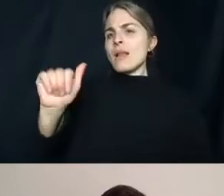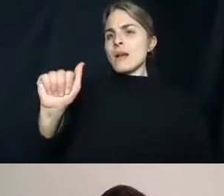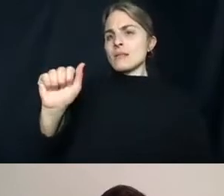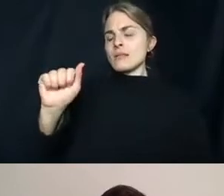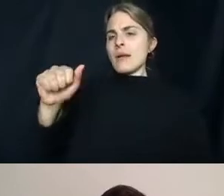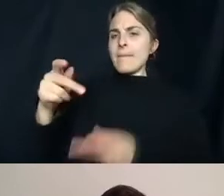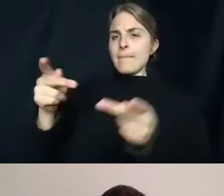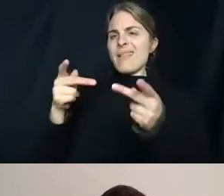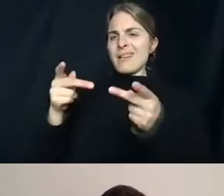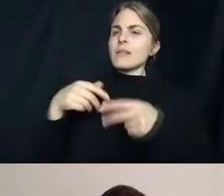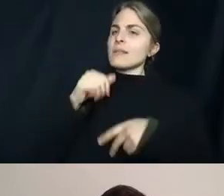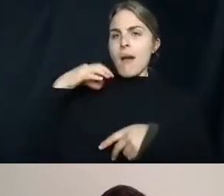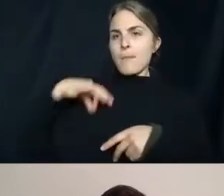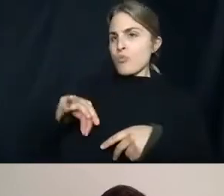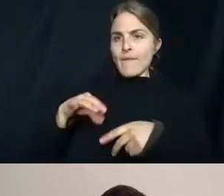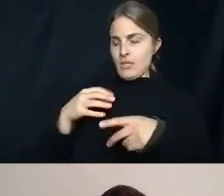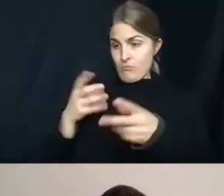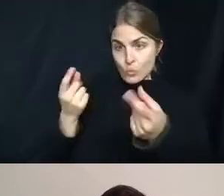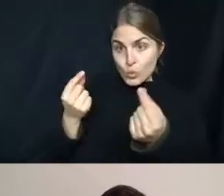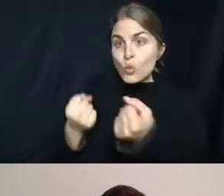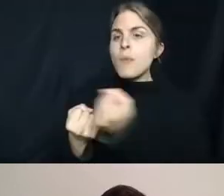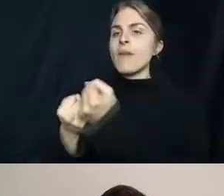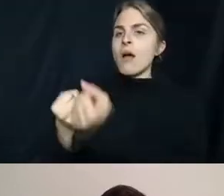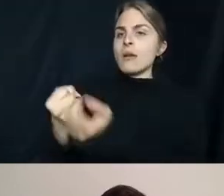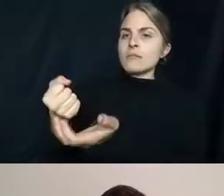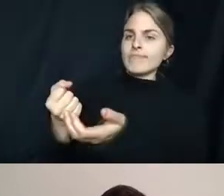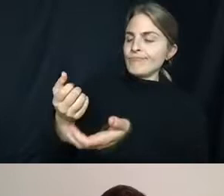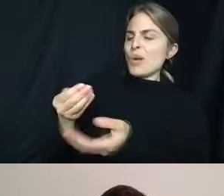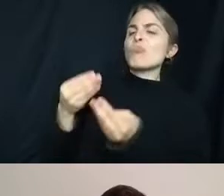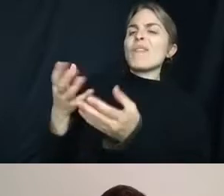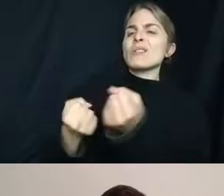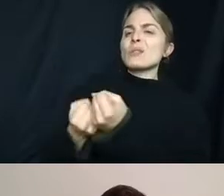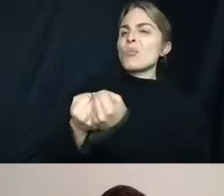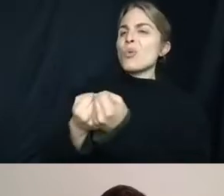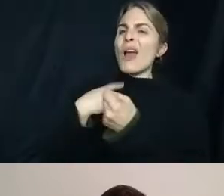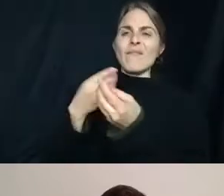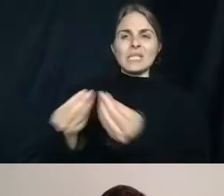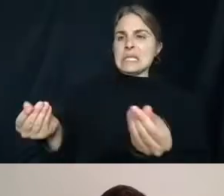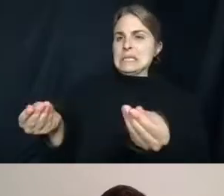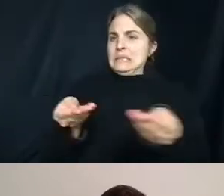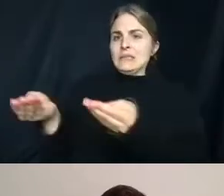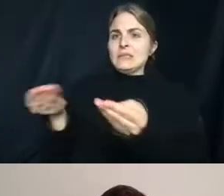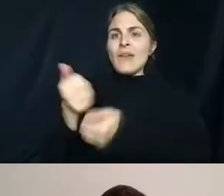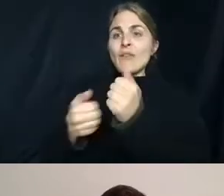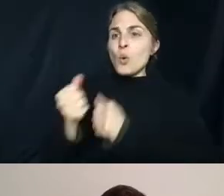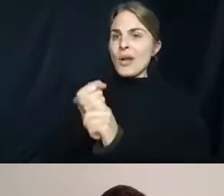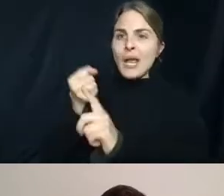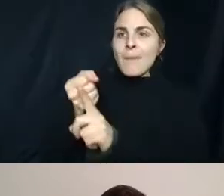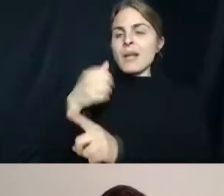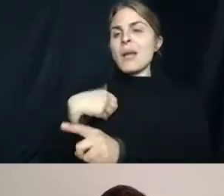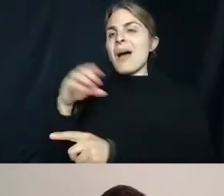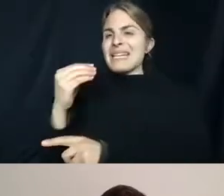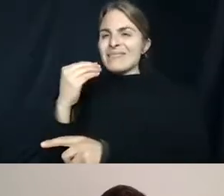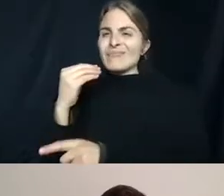mission of providing support and facilitating healing for everybody impacted by eating disorders, diet culture, and